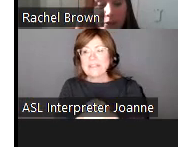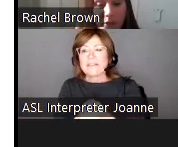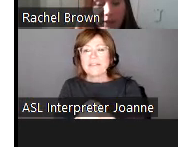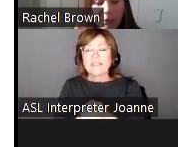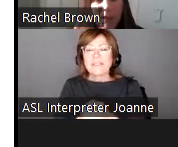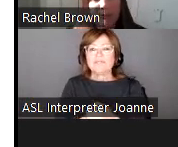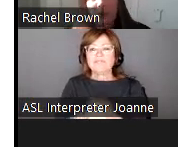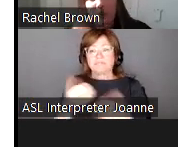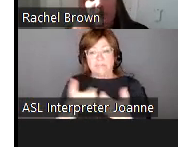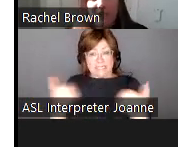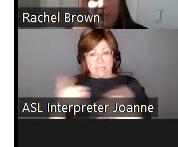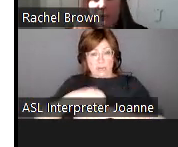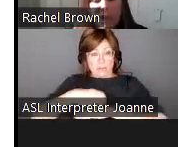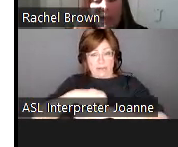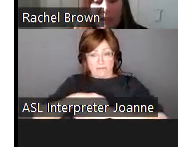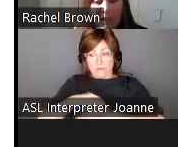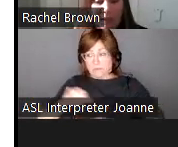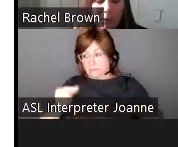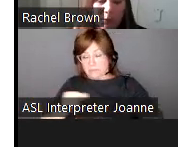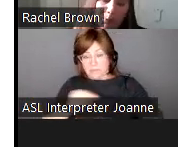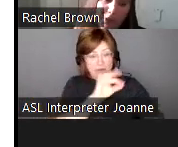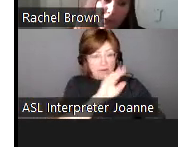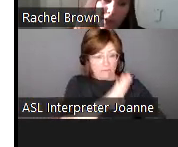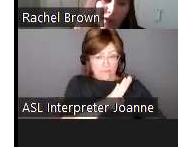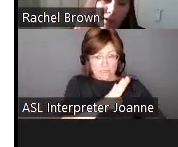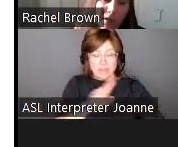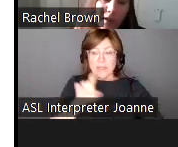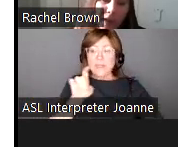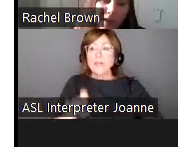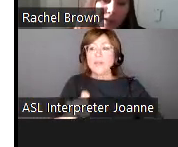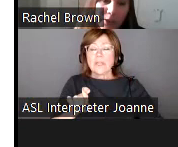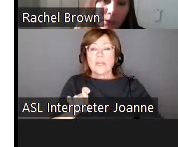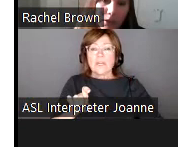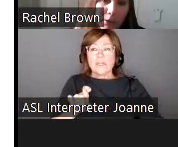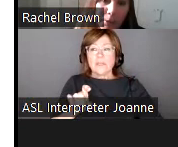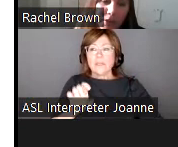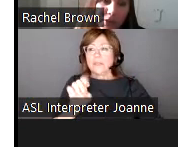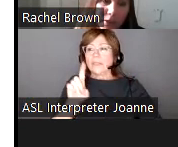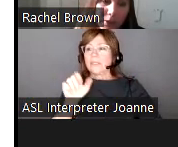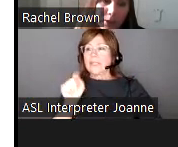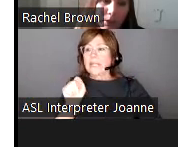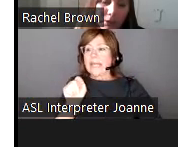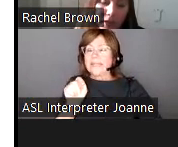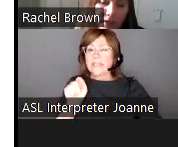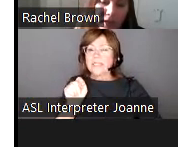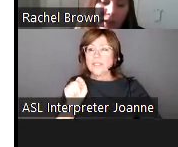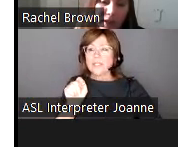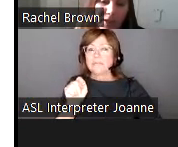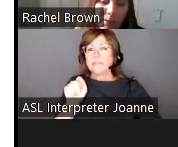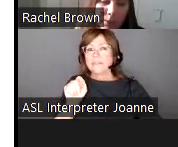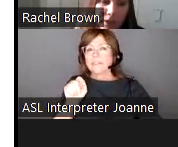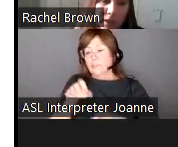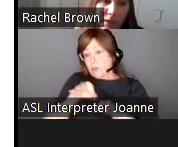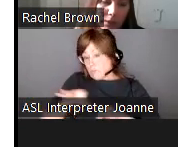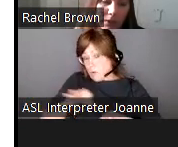are two different platforms, and you can and probably should edit your verbiage to reflect that, it's